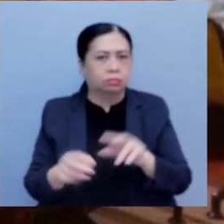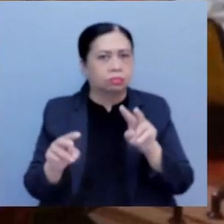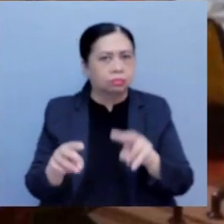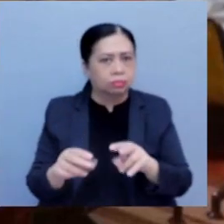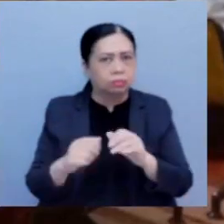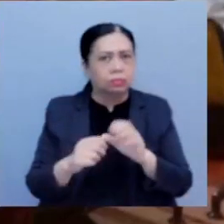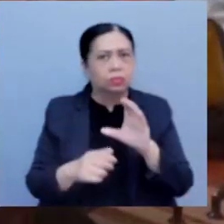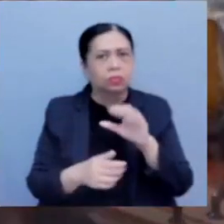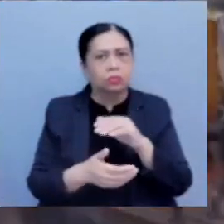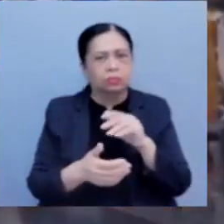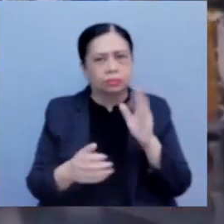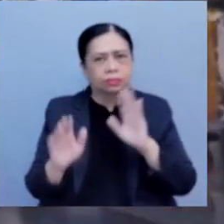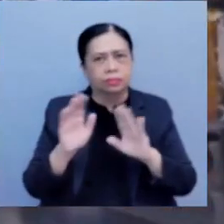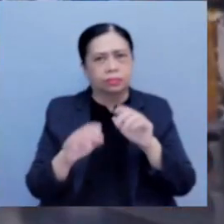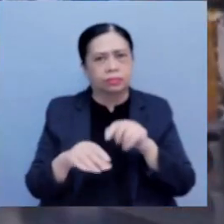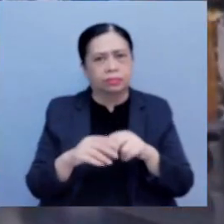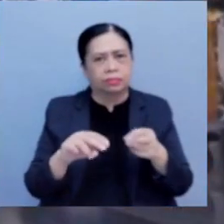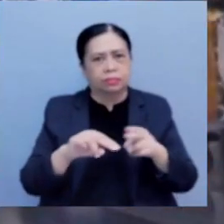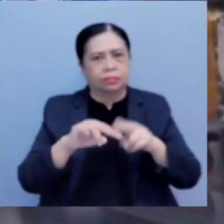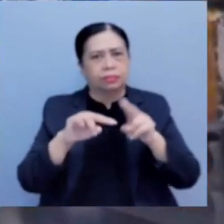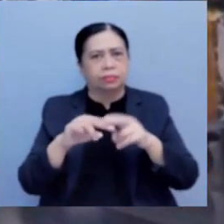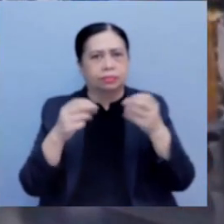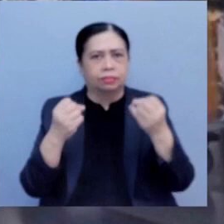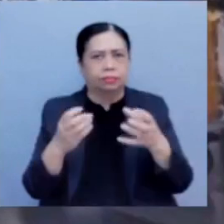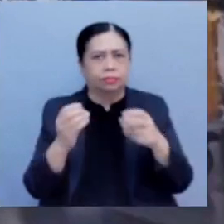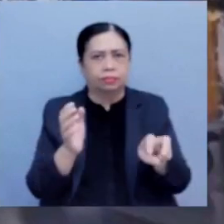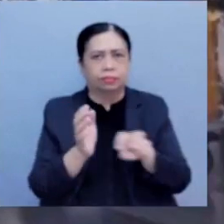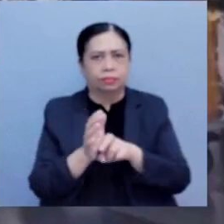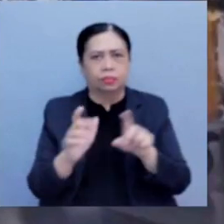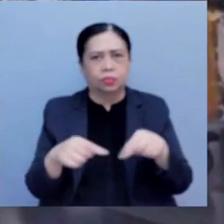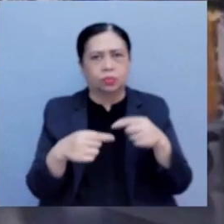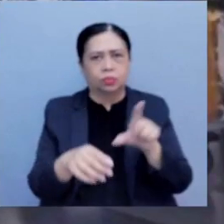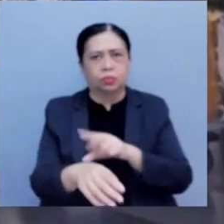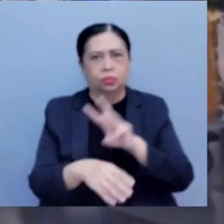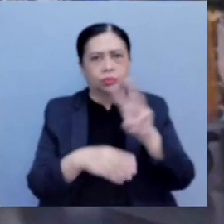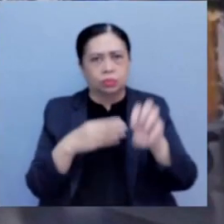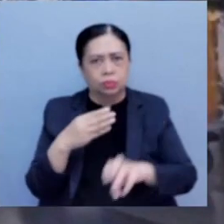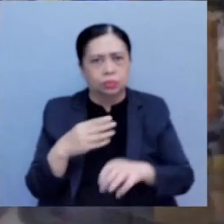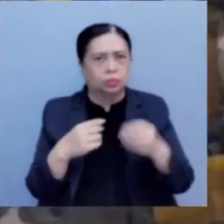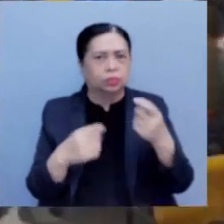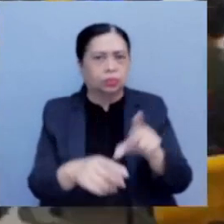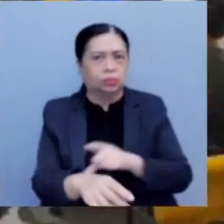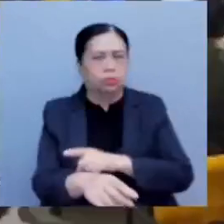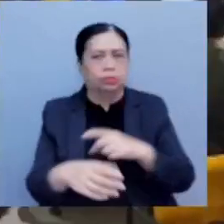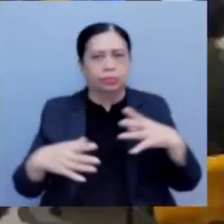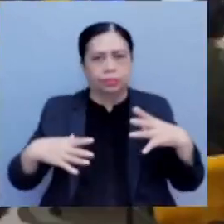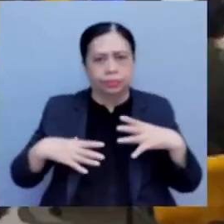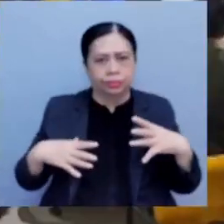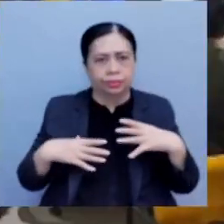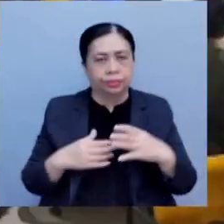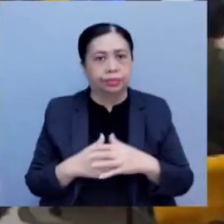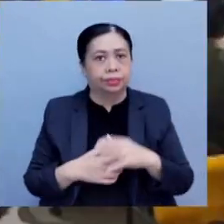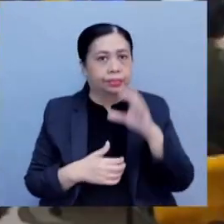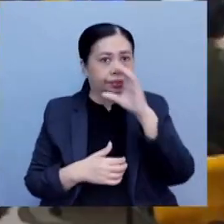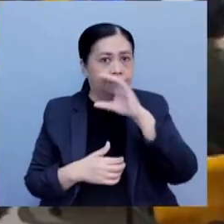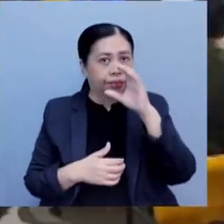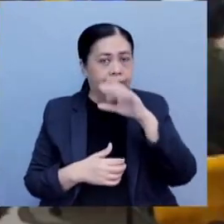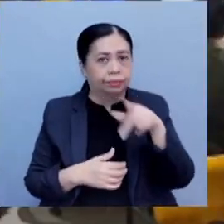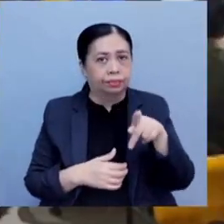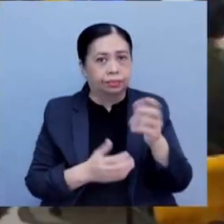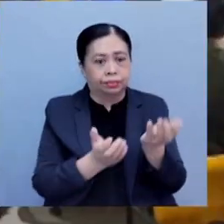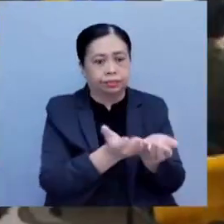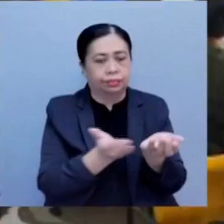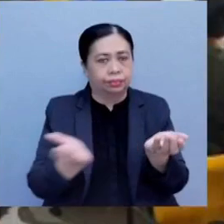area of problem during increased number of passengers during long weekends or holidays. Meanwhile, the Cebu Port Authority also said that